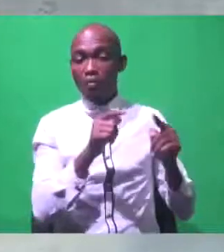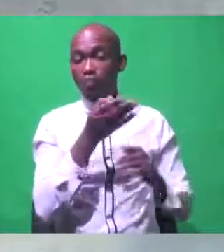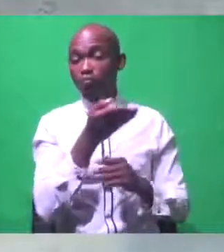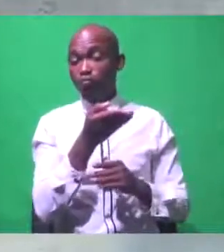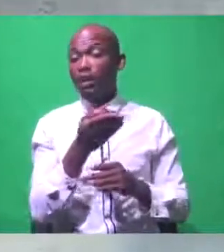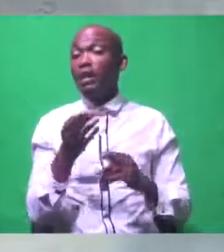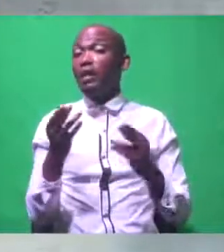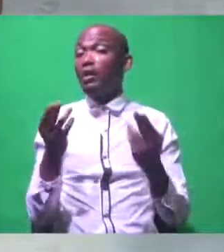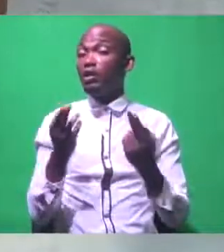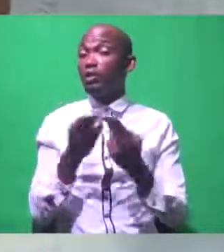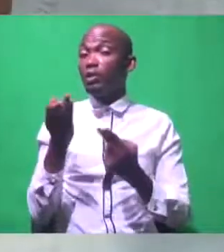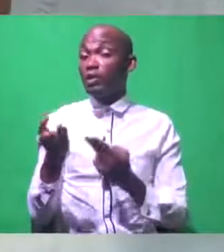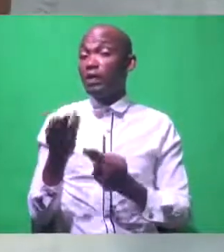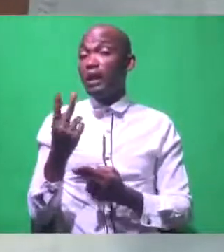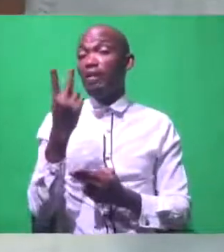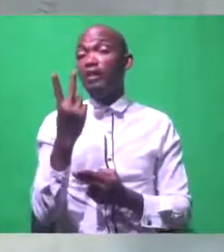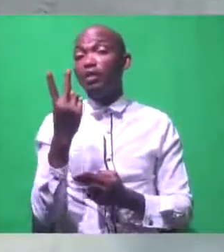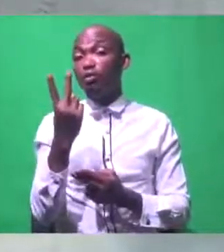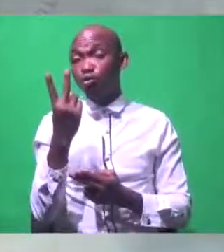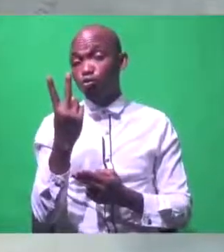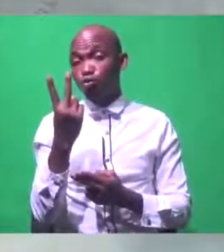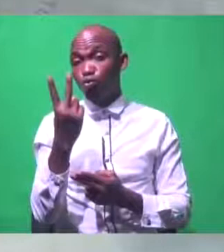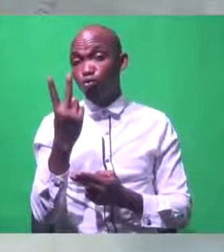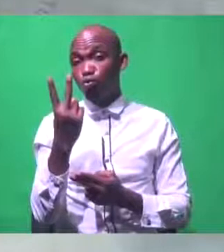pyramid shape, we have two